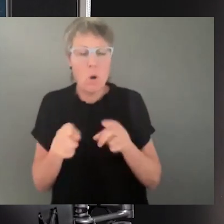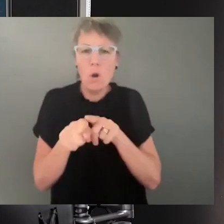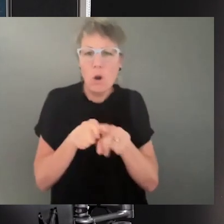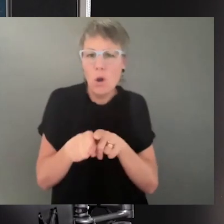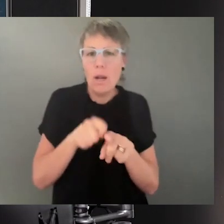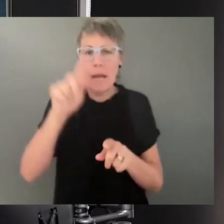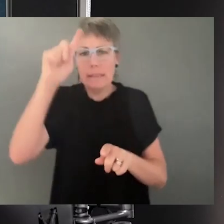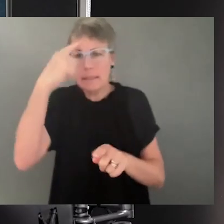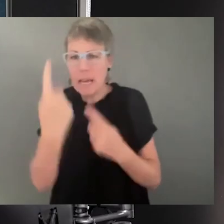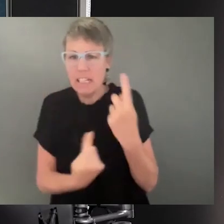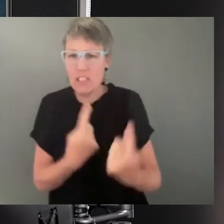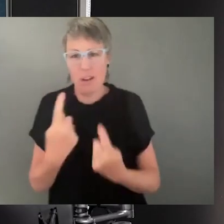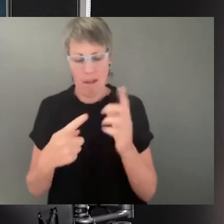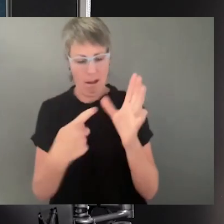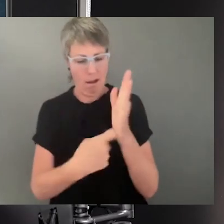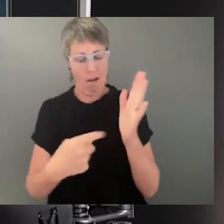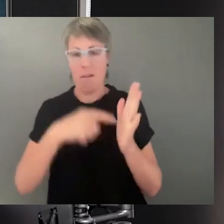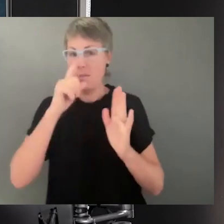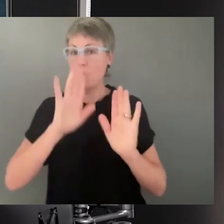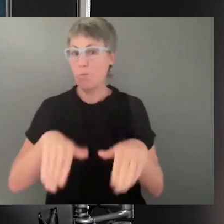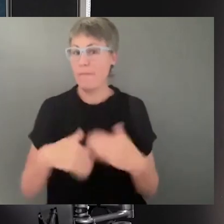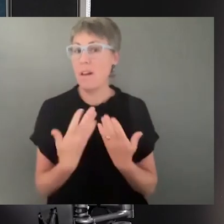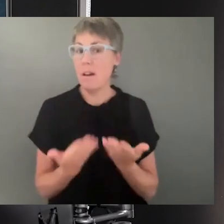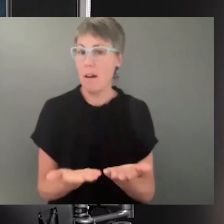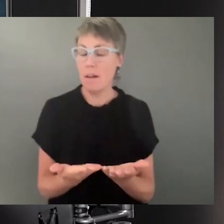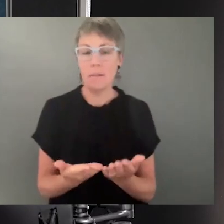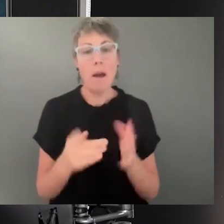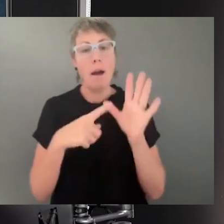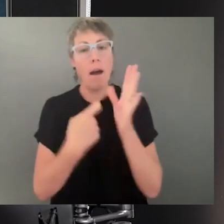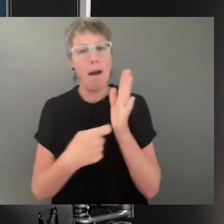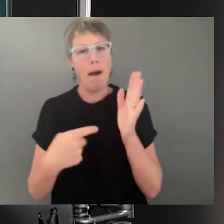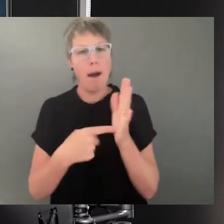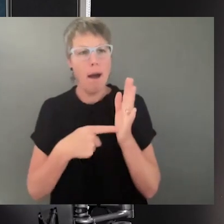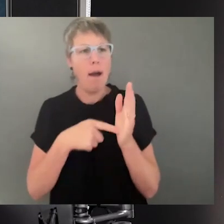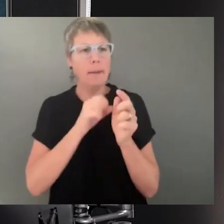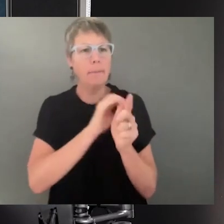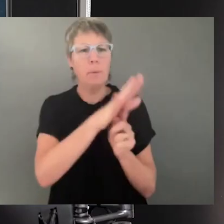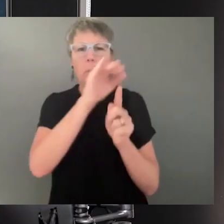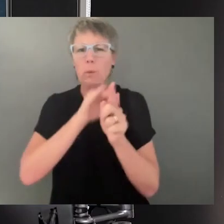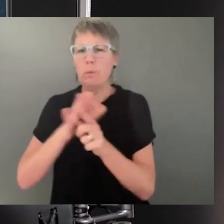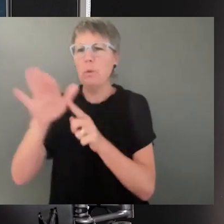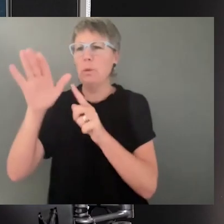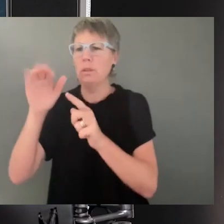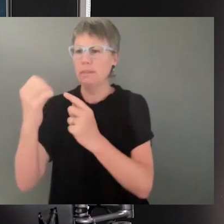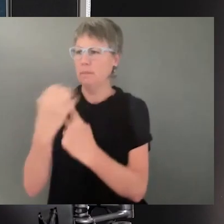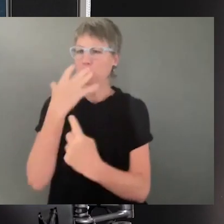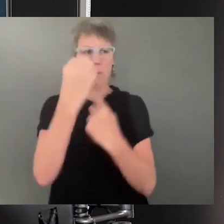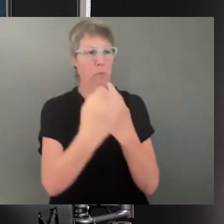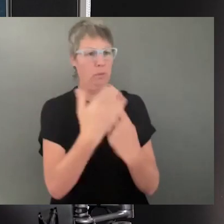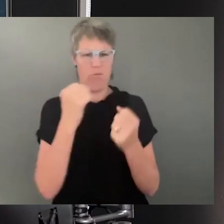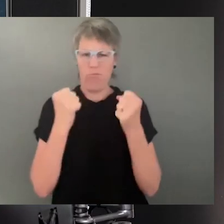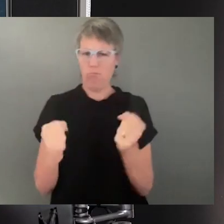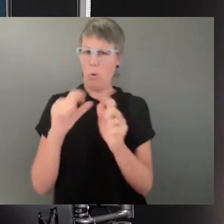of cultures across tens of thousands of years. Professor Bree Hadley is a researcher and arts leader with the